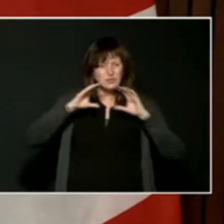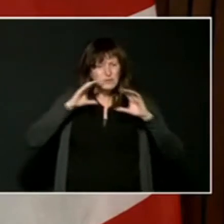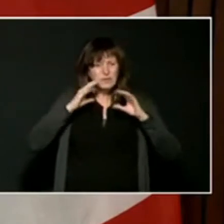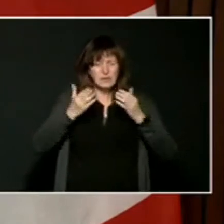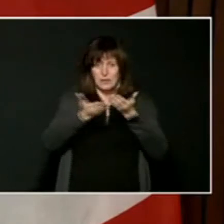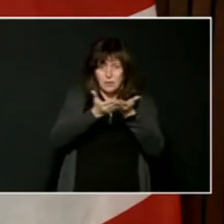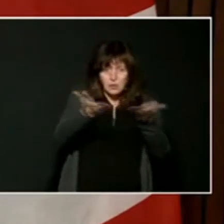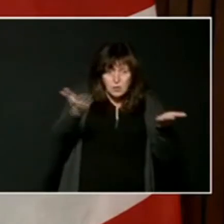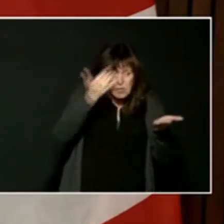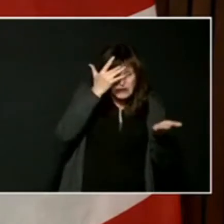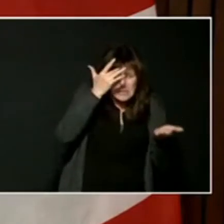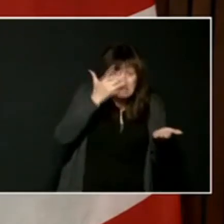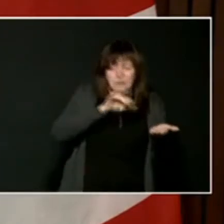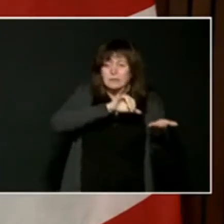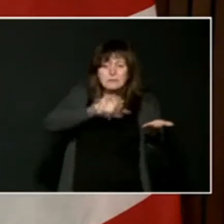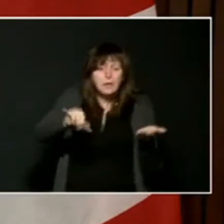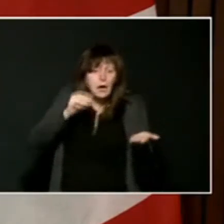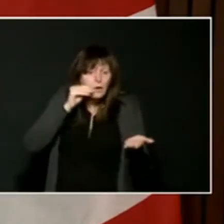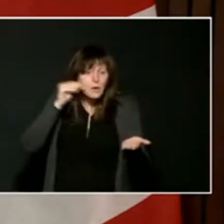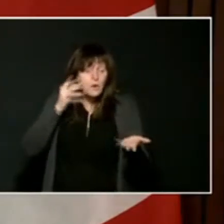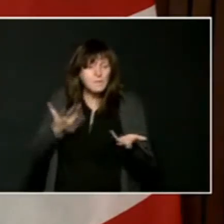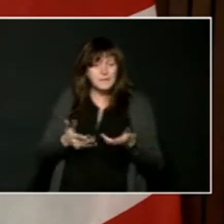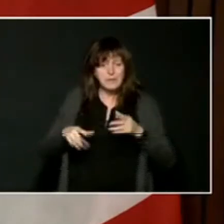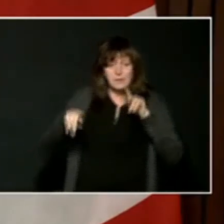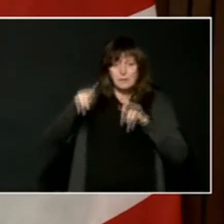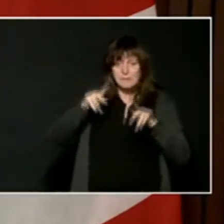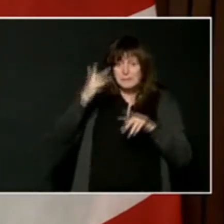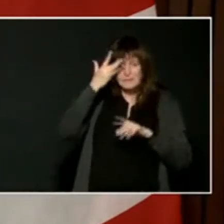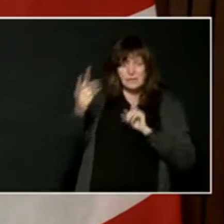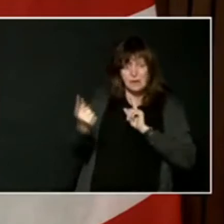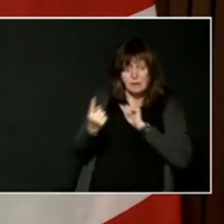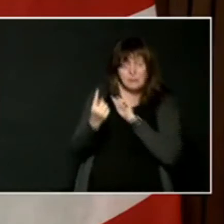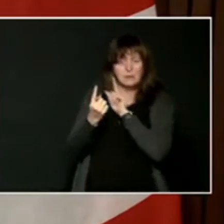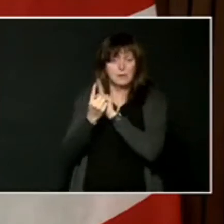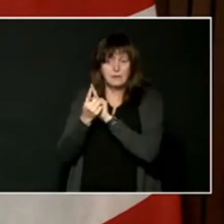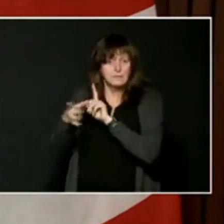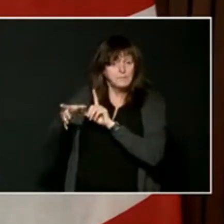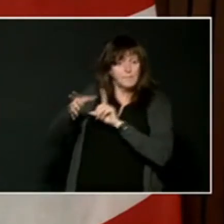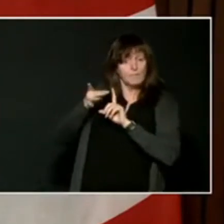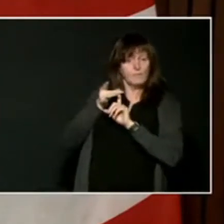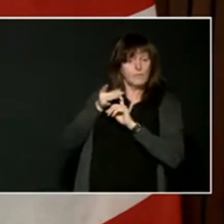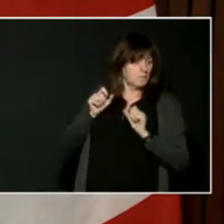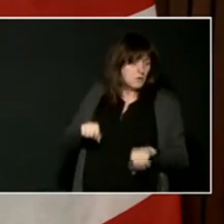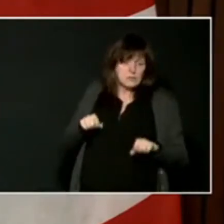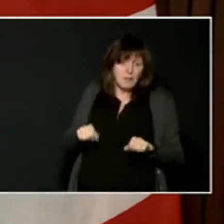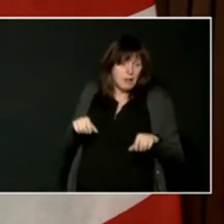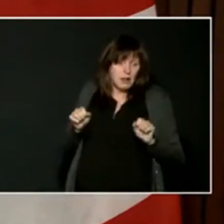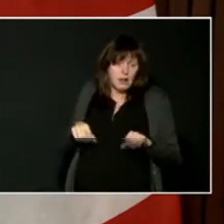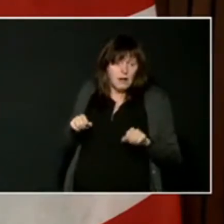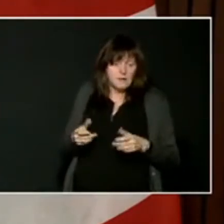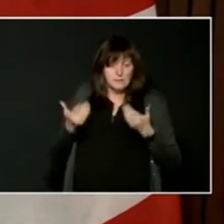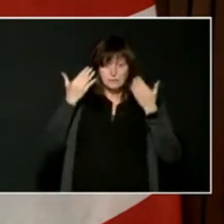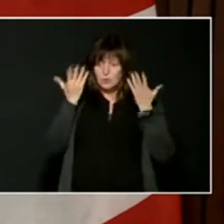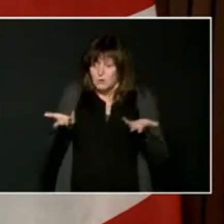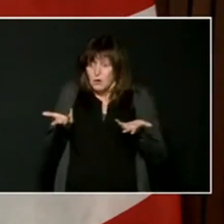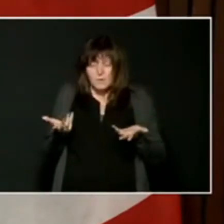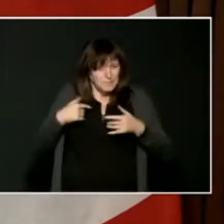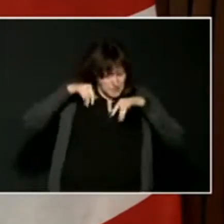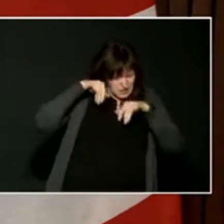is. Sometimes we talk about public health measures and the economy, or public health measures and mental health as a